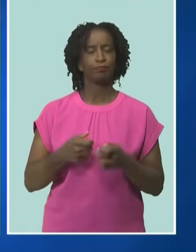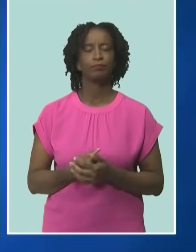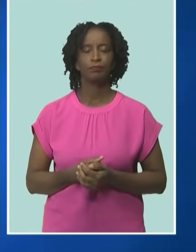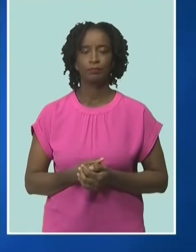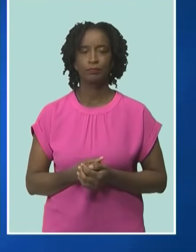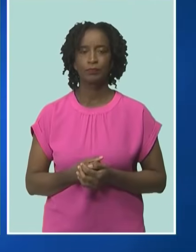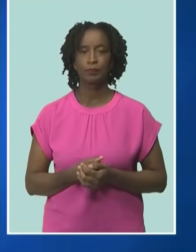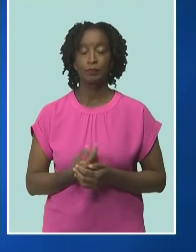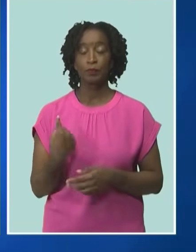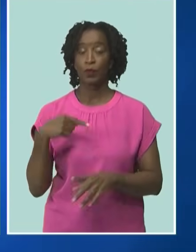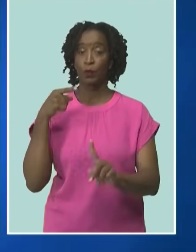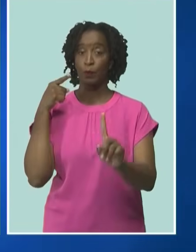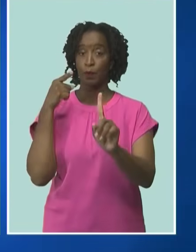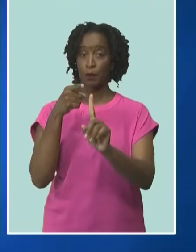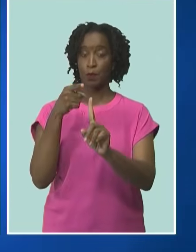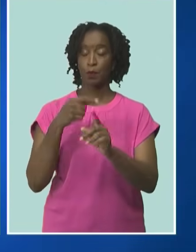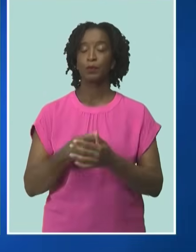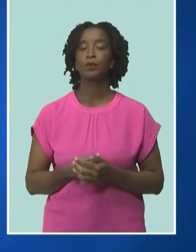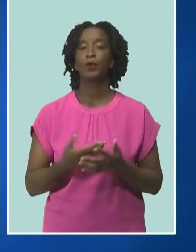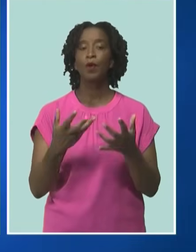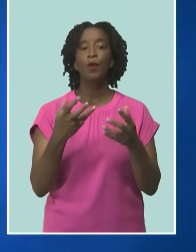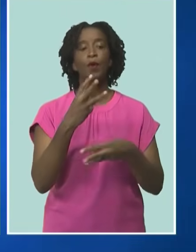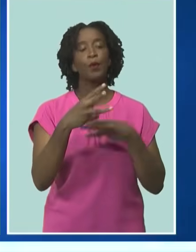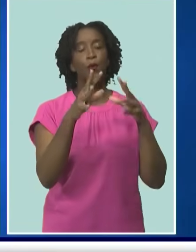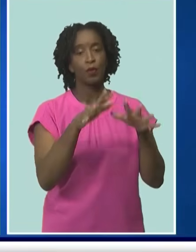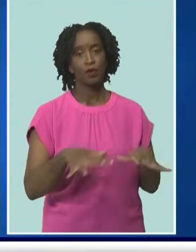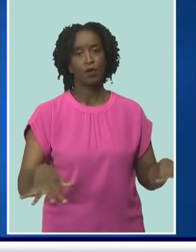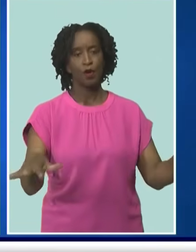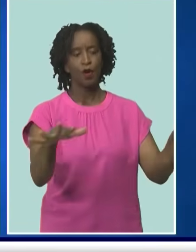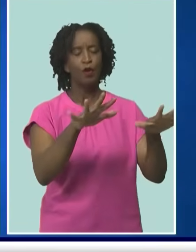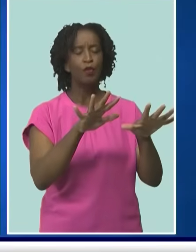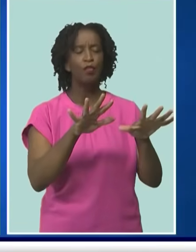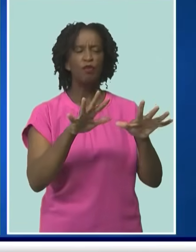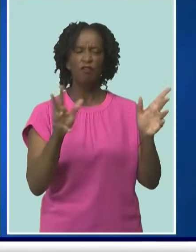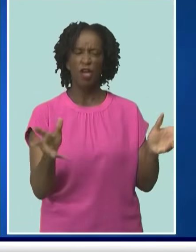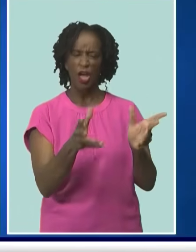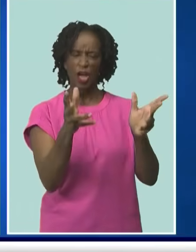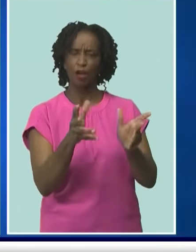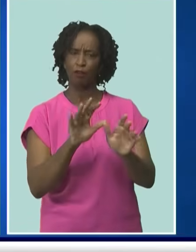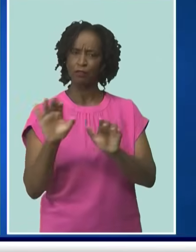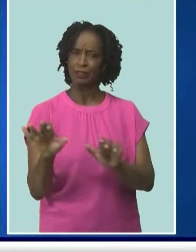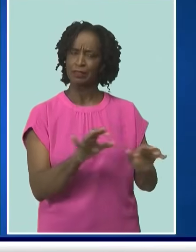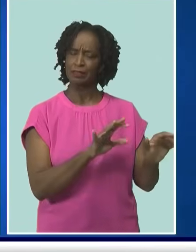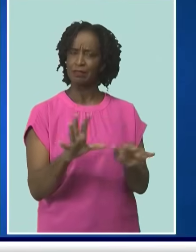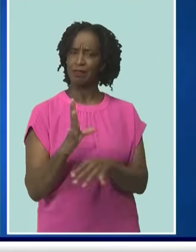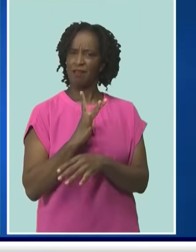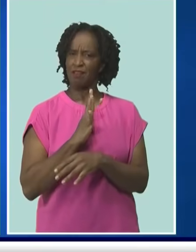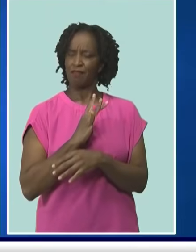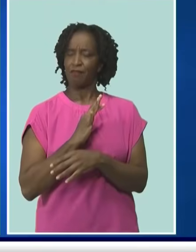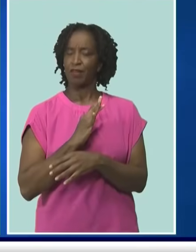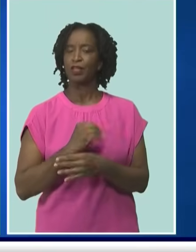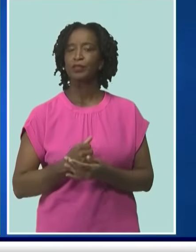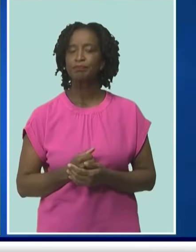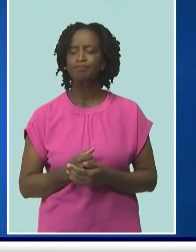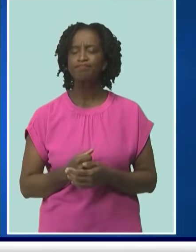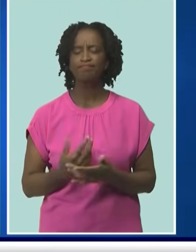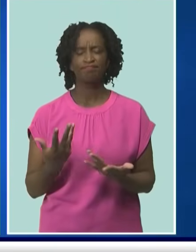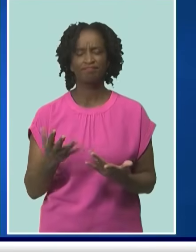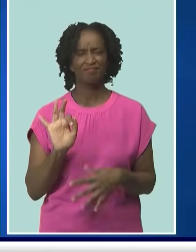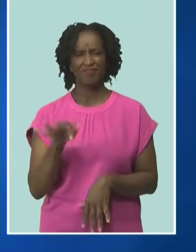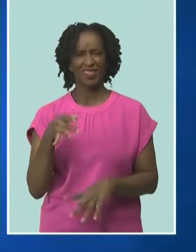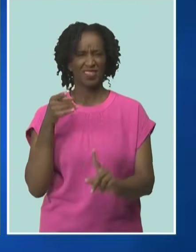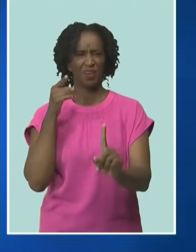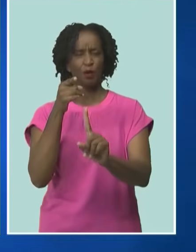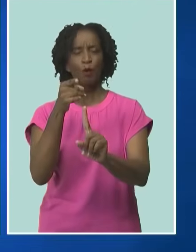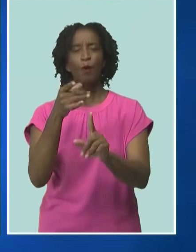aim of the Let Us Make the World Morally Better initiative was born from a deep-seated concern for the lack